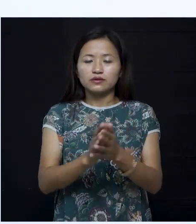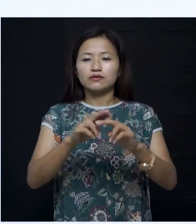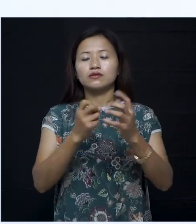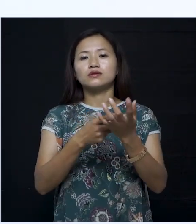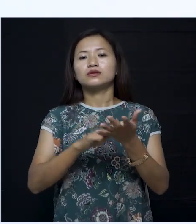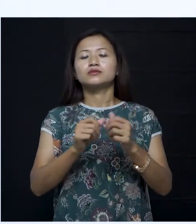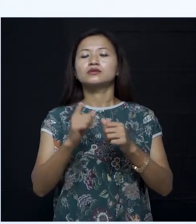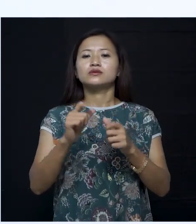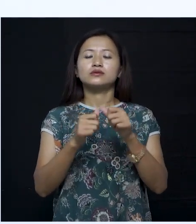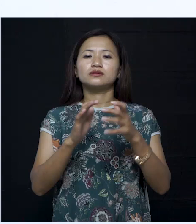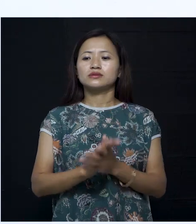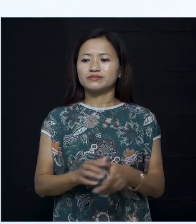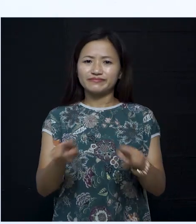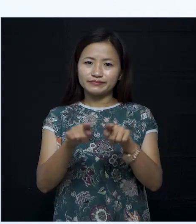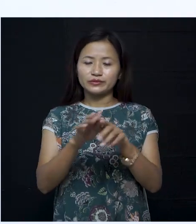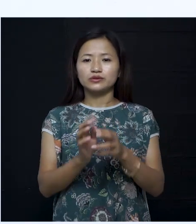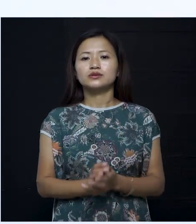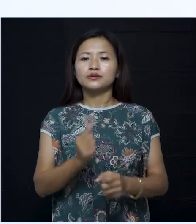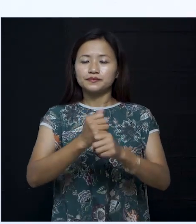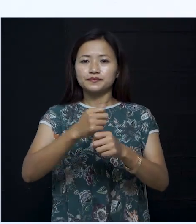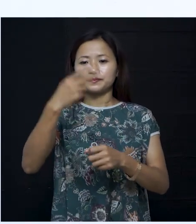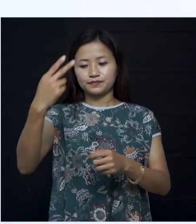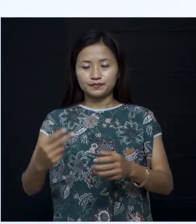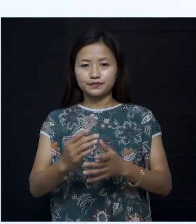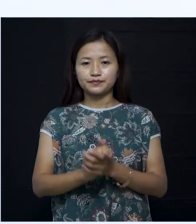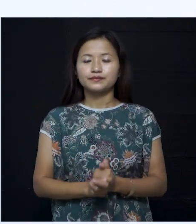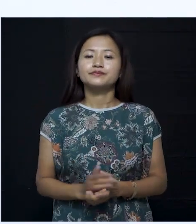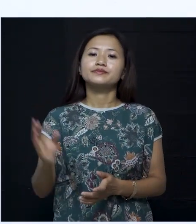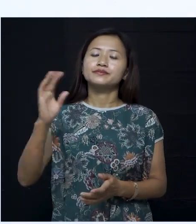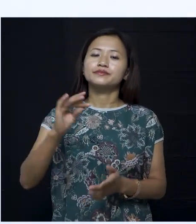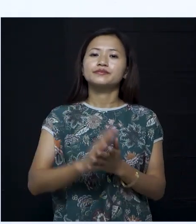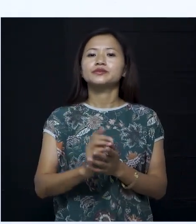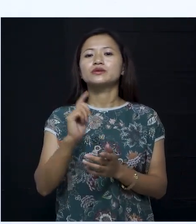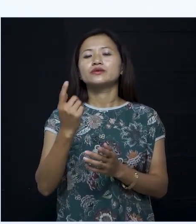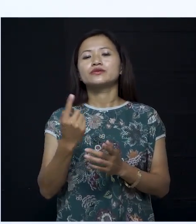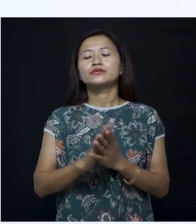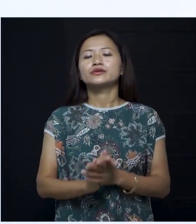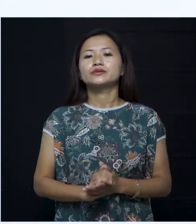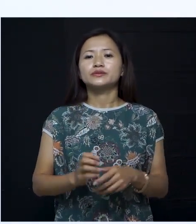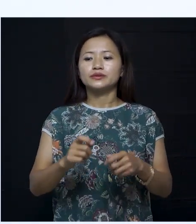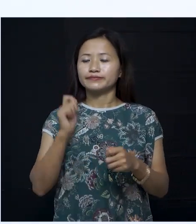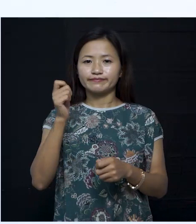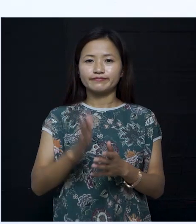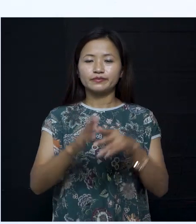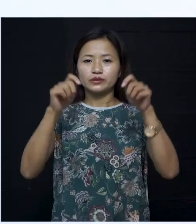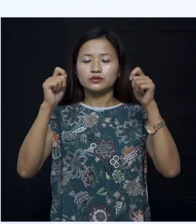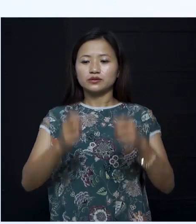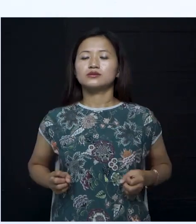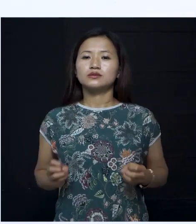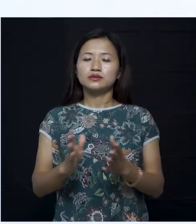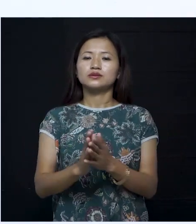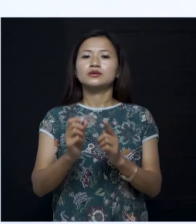So also the same with grammar. So I'm going to re-explain to you the first worksheet. It starts from page number 28